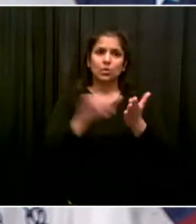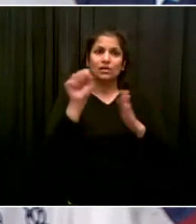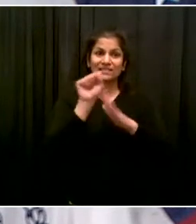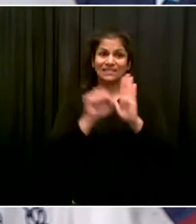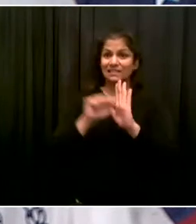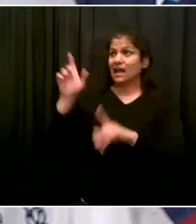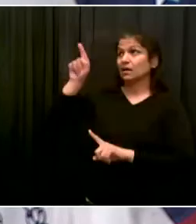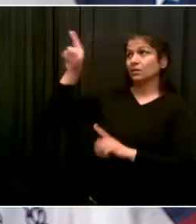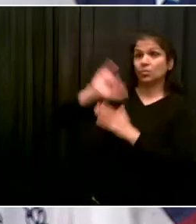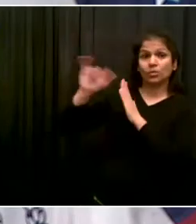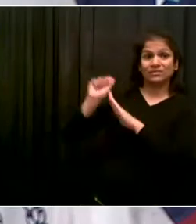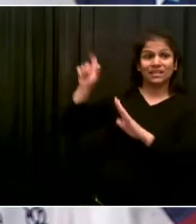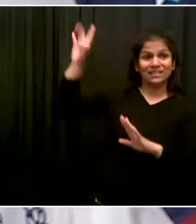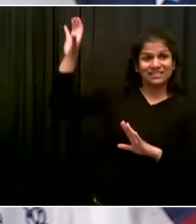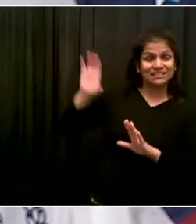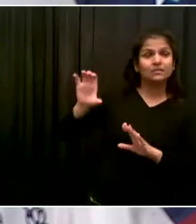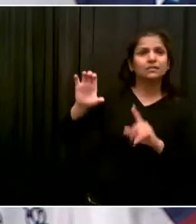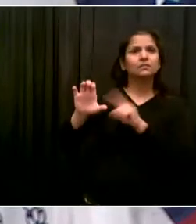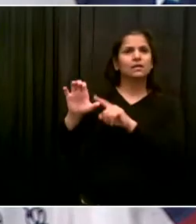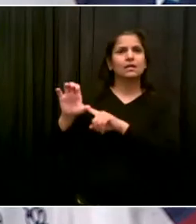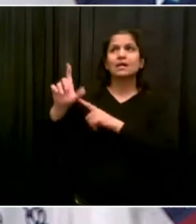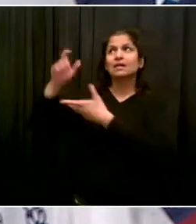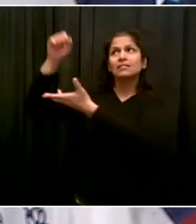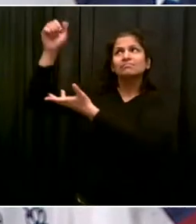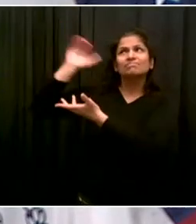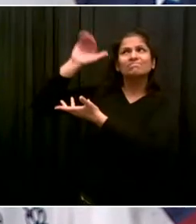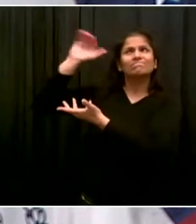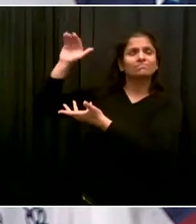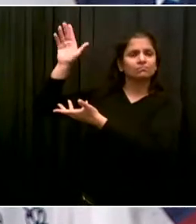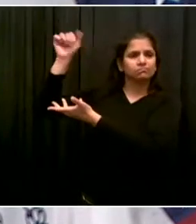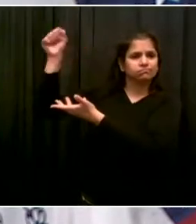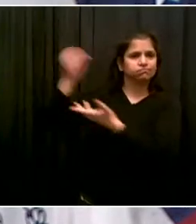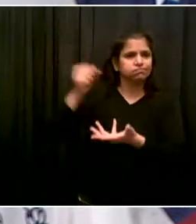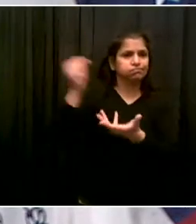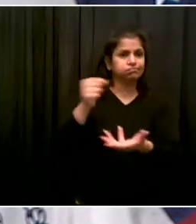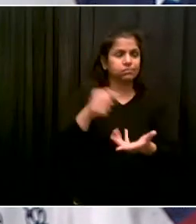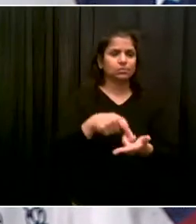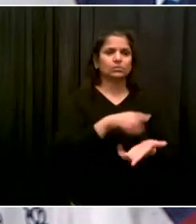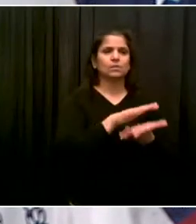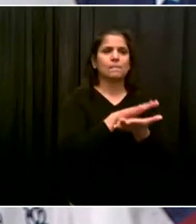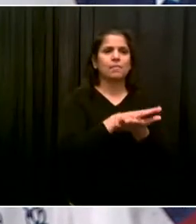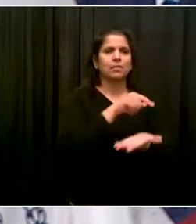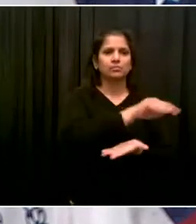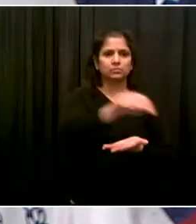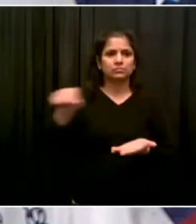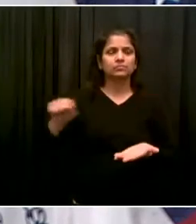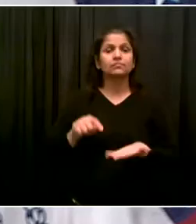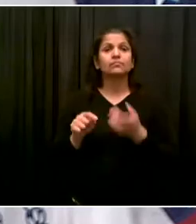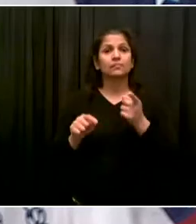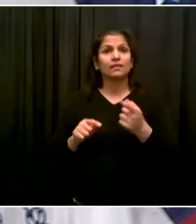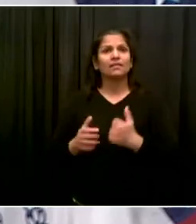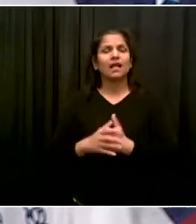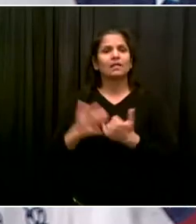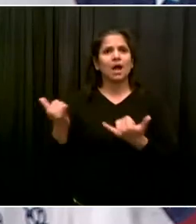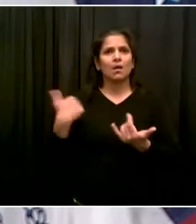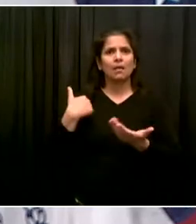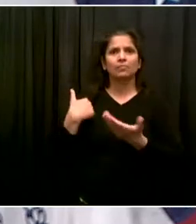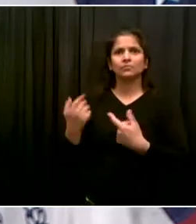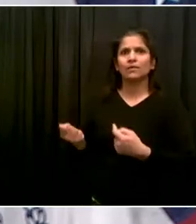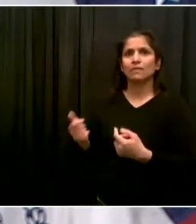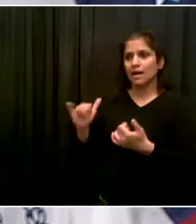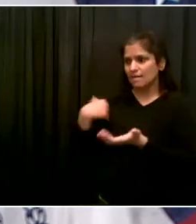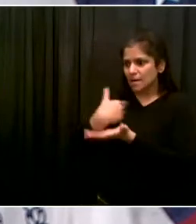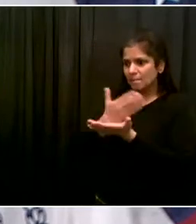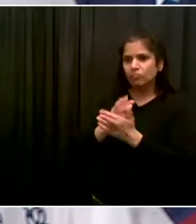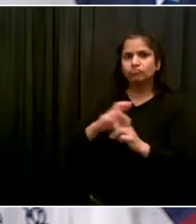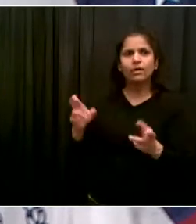that amazing victory that the Campaign for Fiscal Equity money will actually be in our budget going forward to serve our kids. My pleasure to introduce the chair